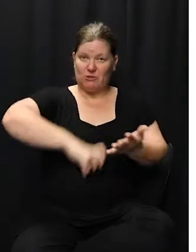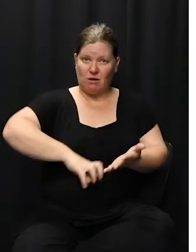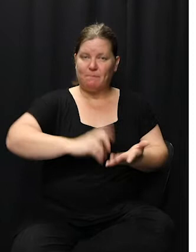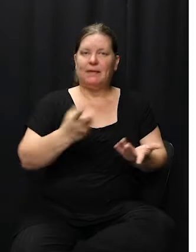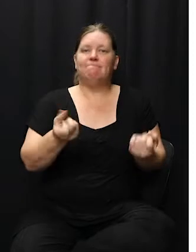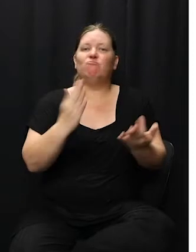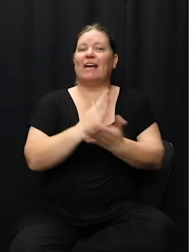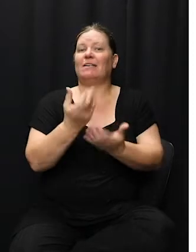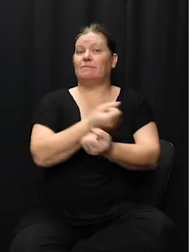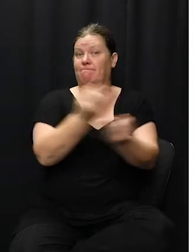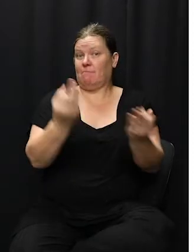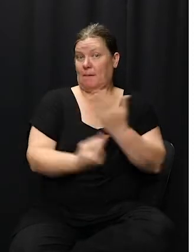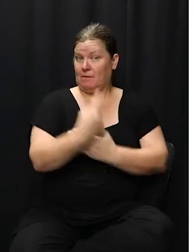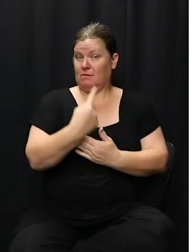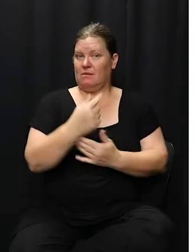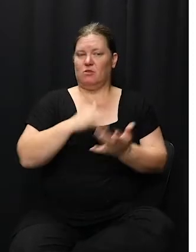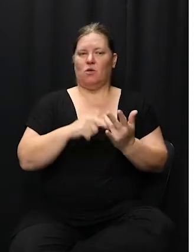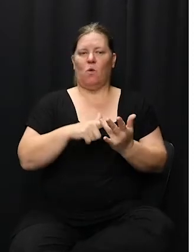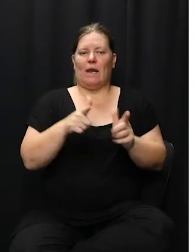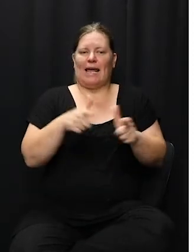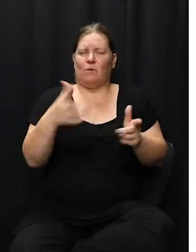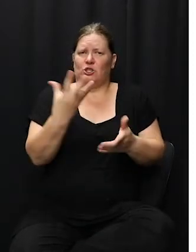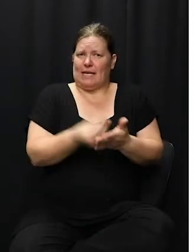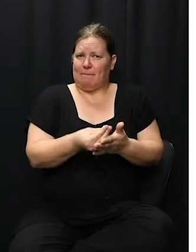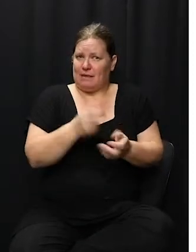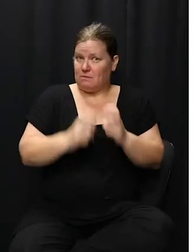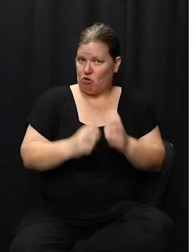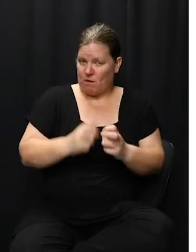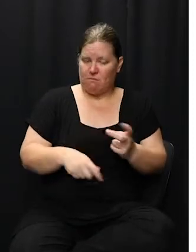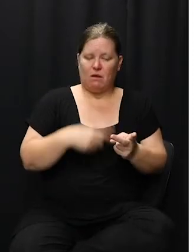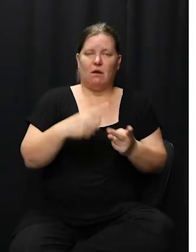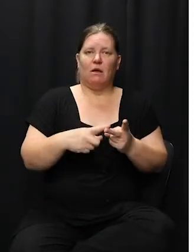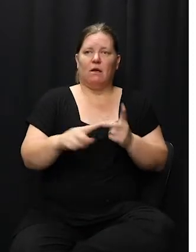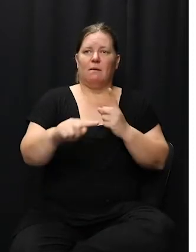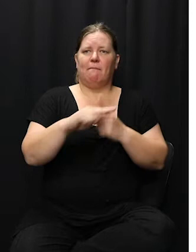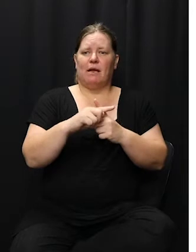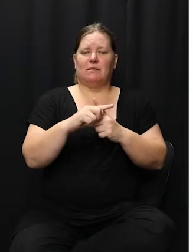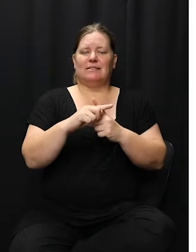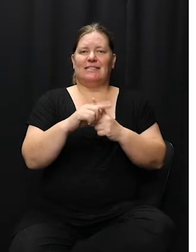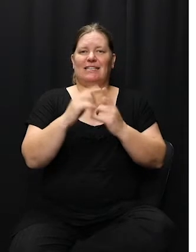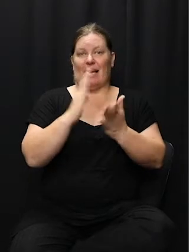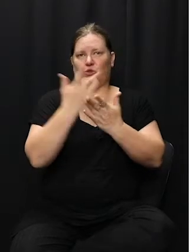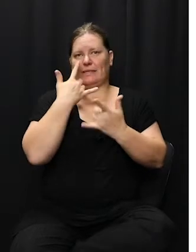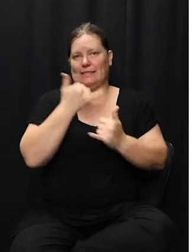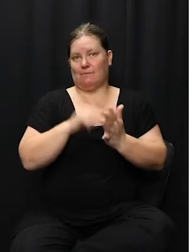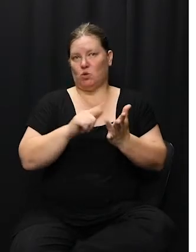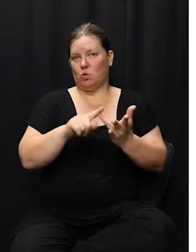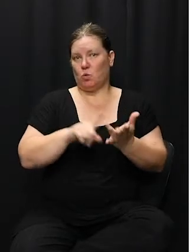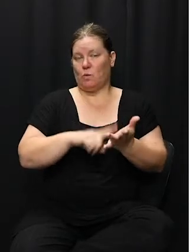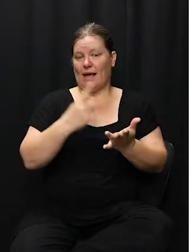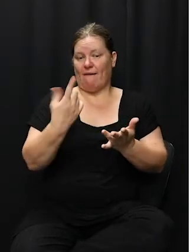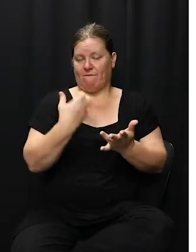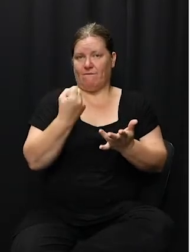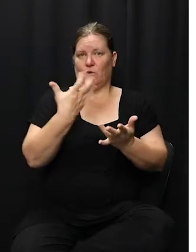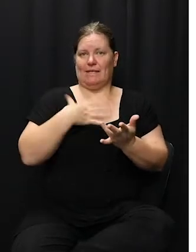happening. So language samples are problematic. Also, the actual assessment tool that we do have, you have to be accredited